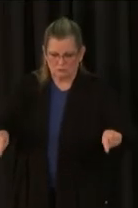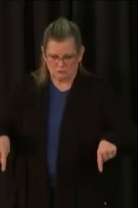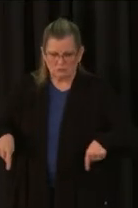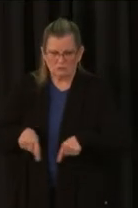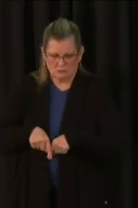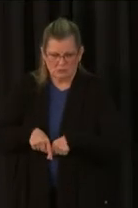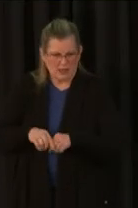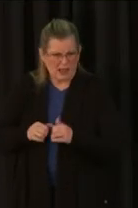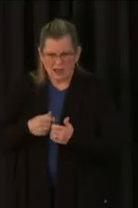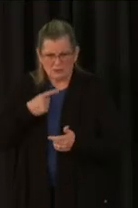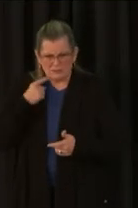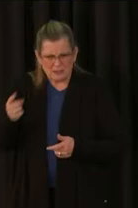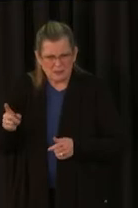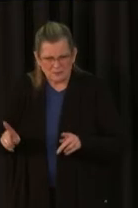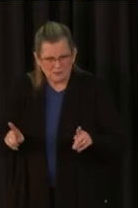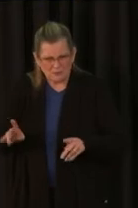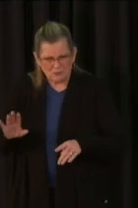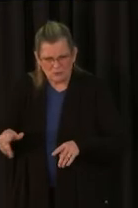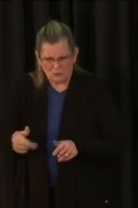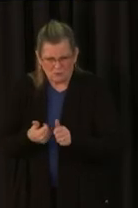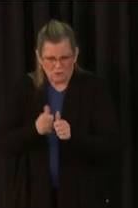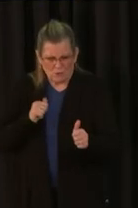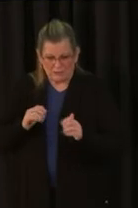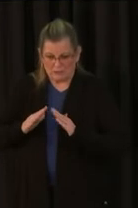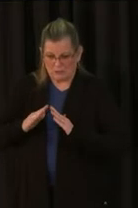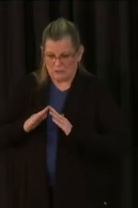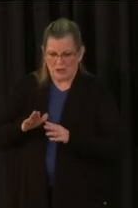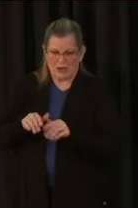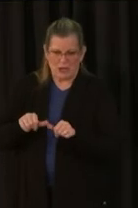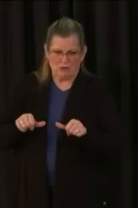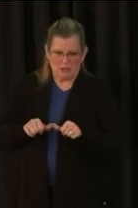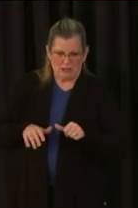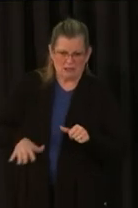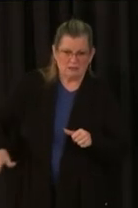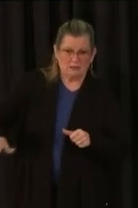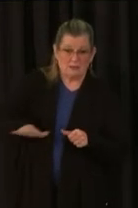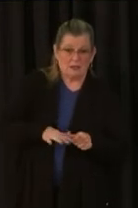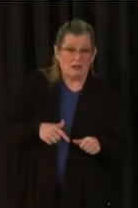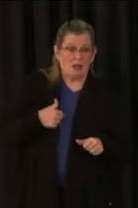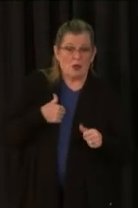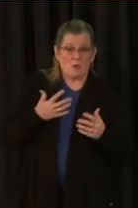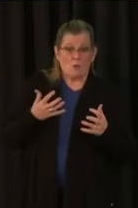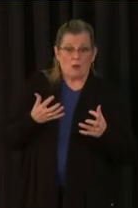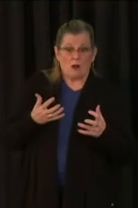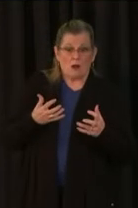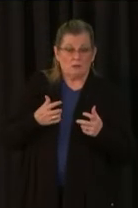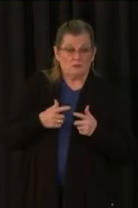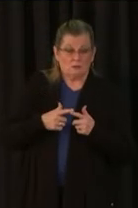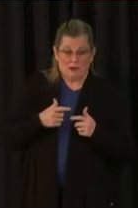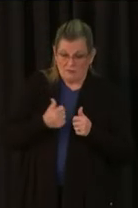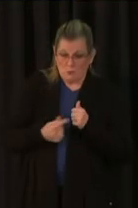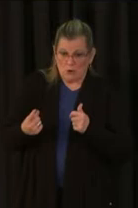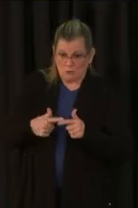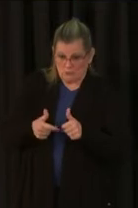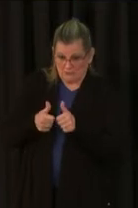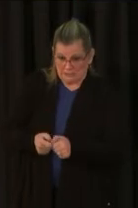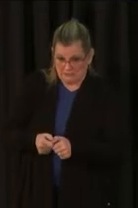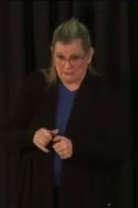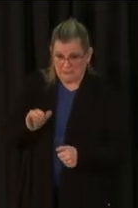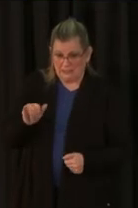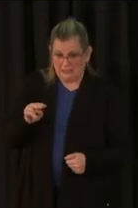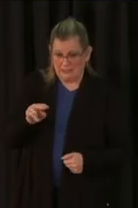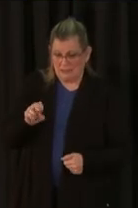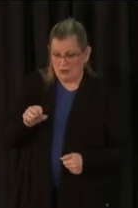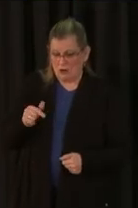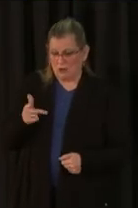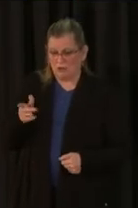area? I'm actually encouraging everyone to text INAUG 2021. Yeah, that's